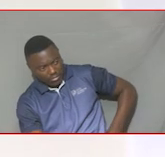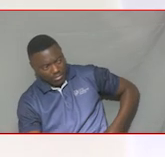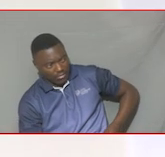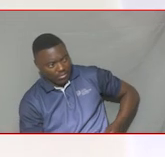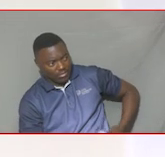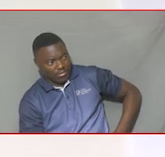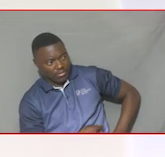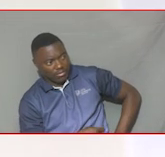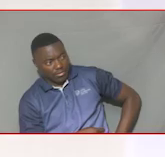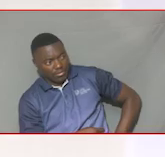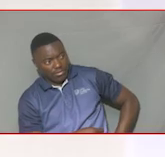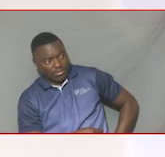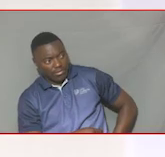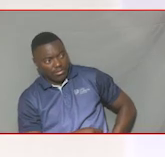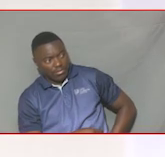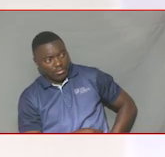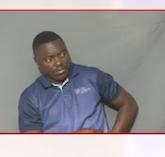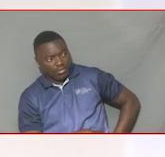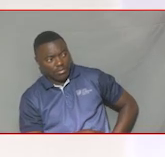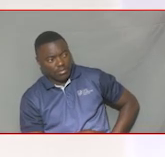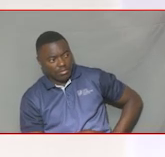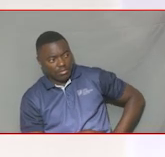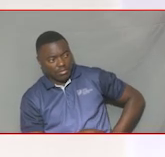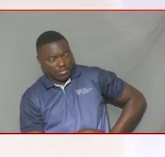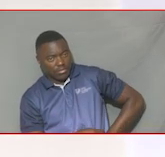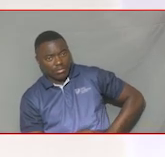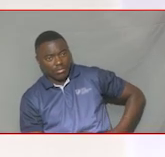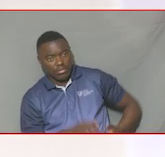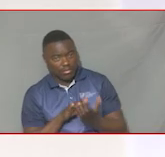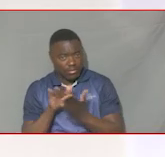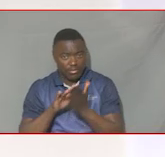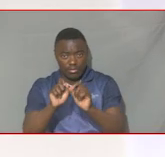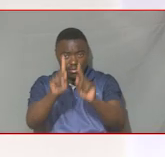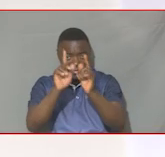I want you to work it out on your own while I'm working out mine.